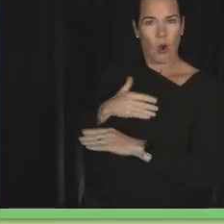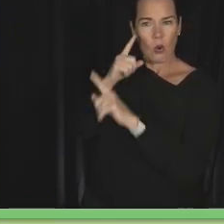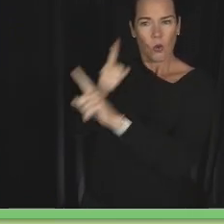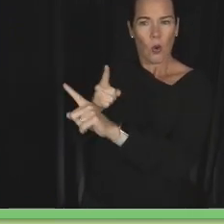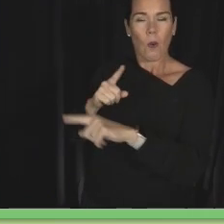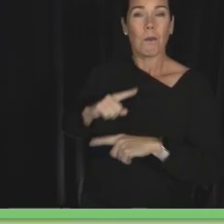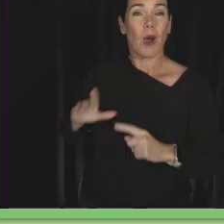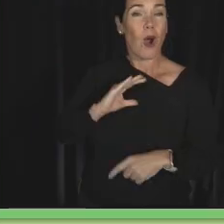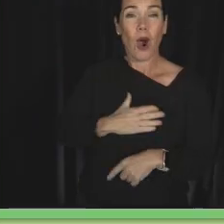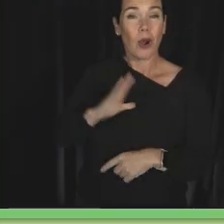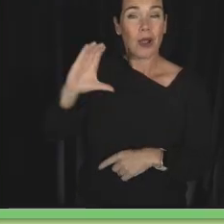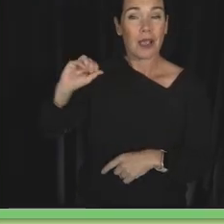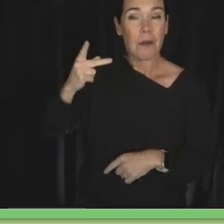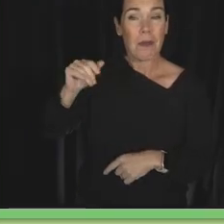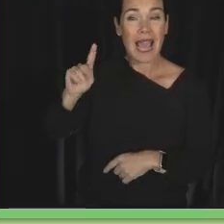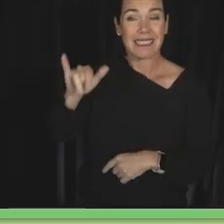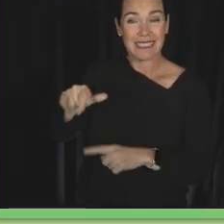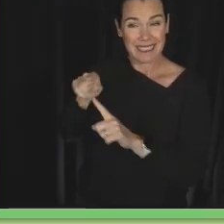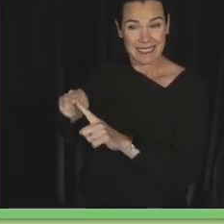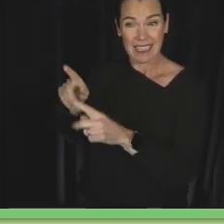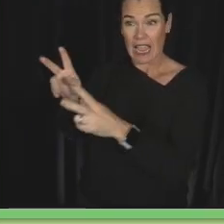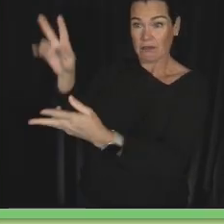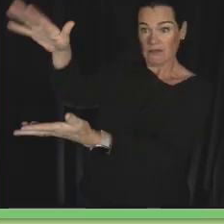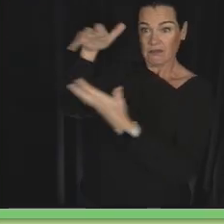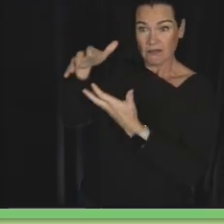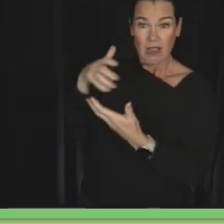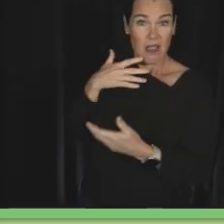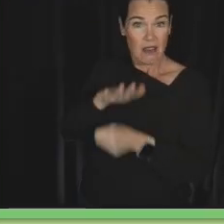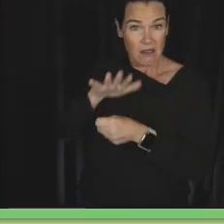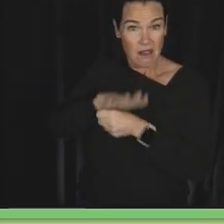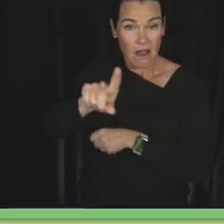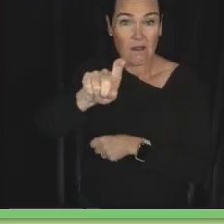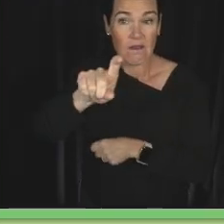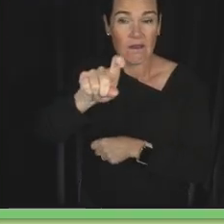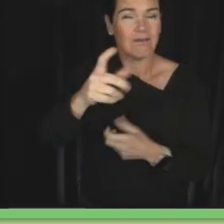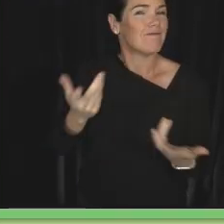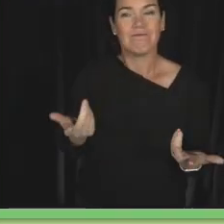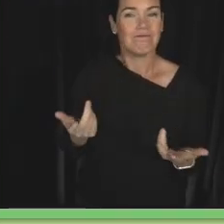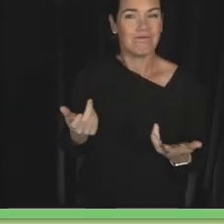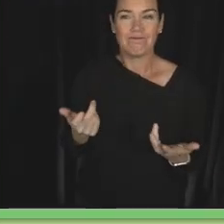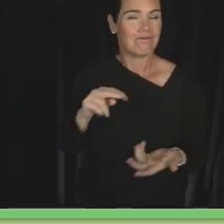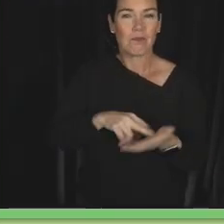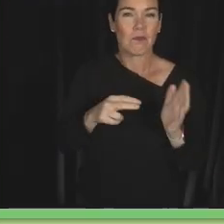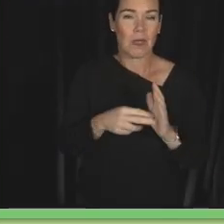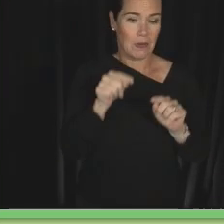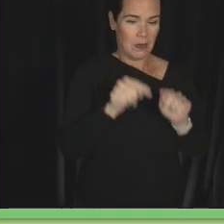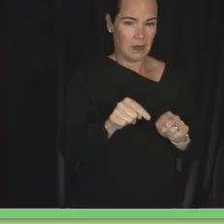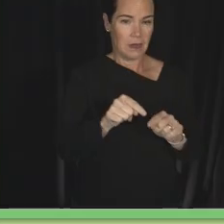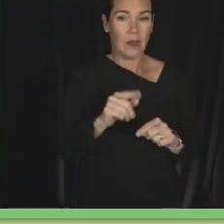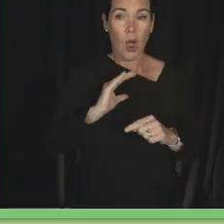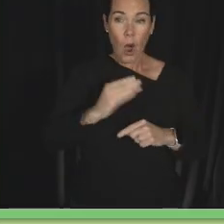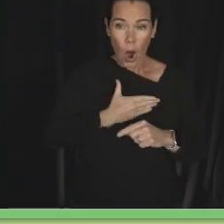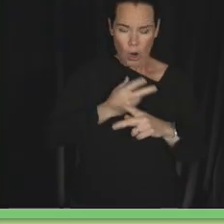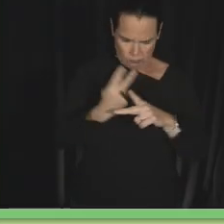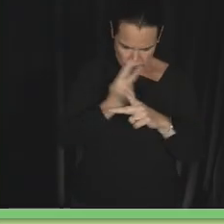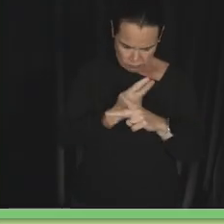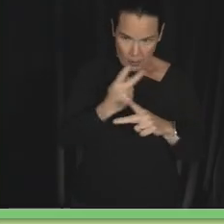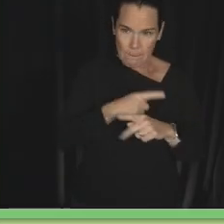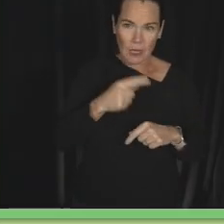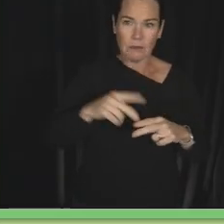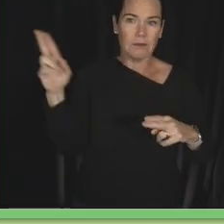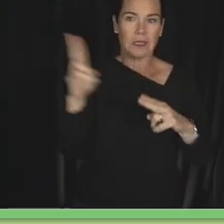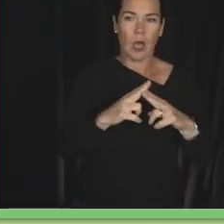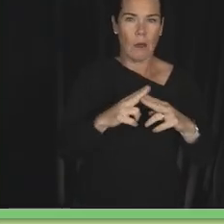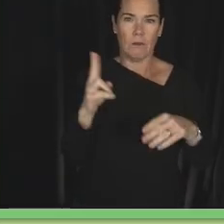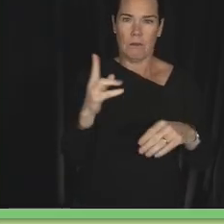ask for can ever be acquired. So this necessitates us to optimize our compute as well as